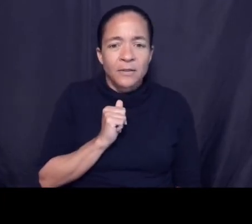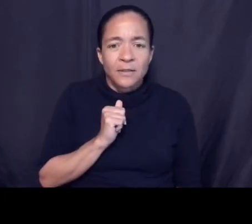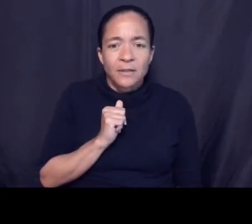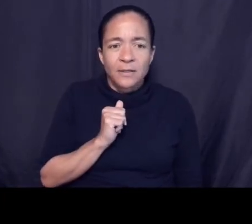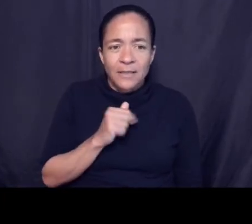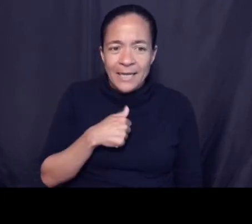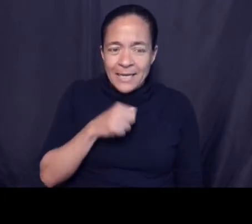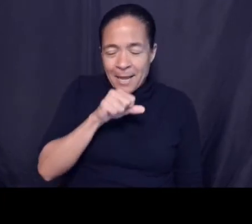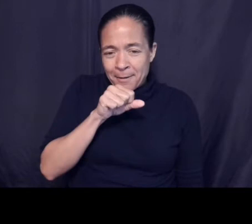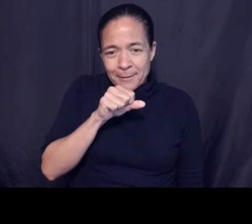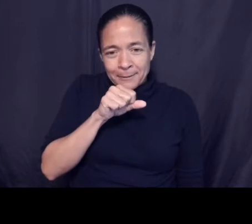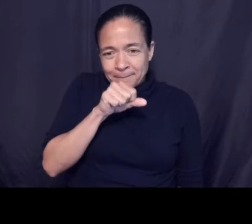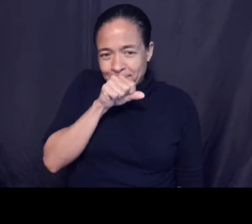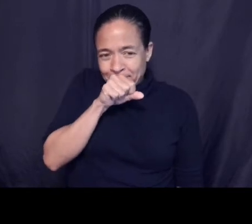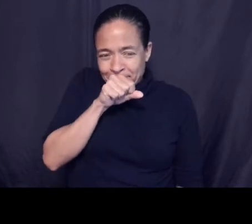love to